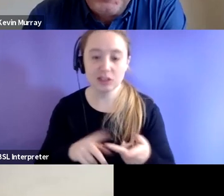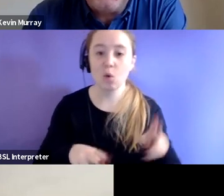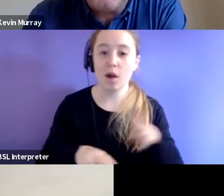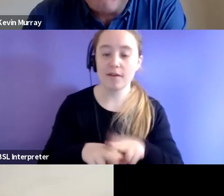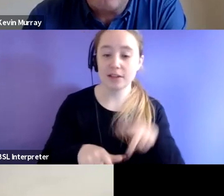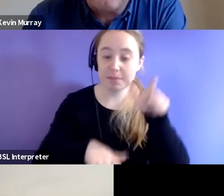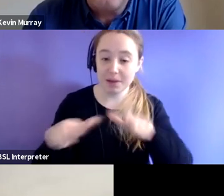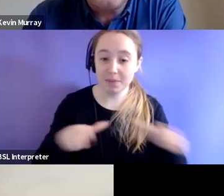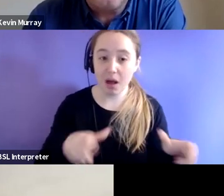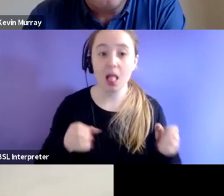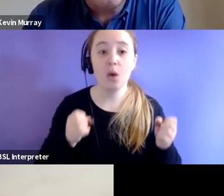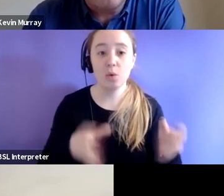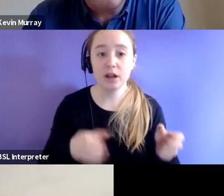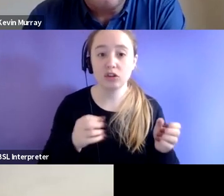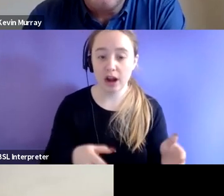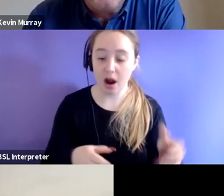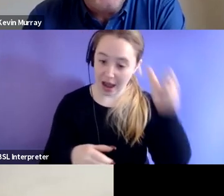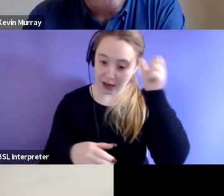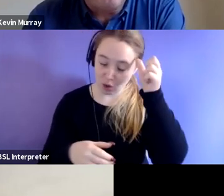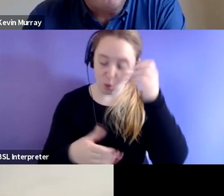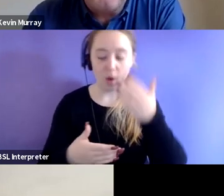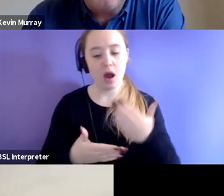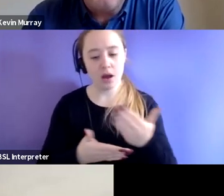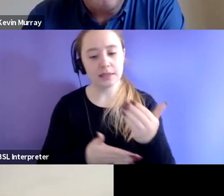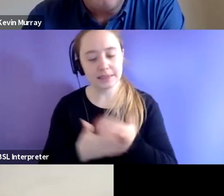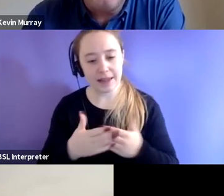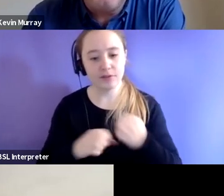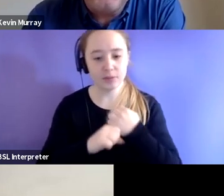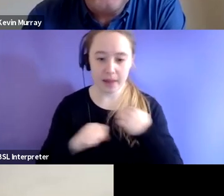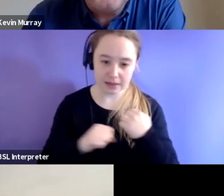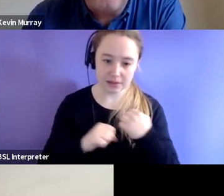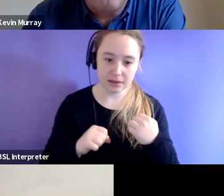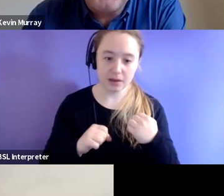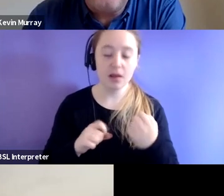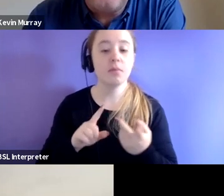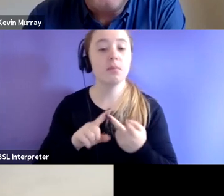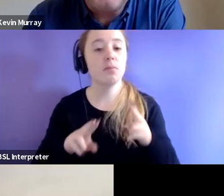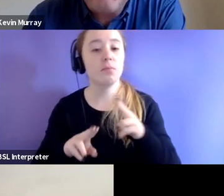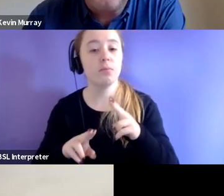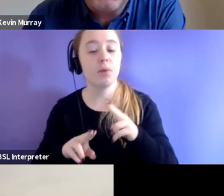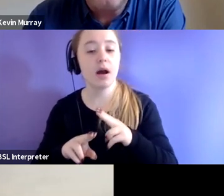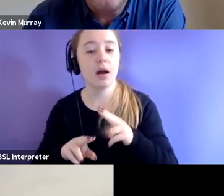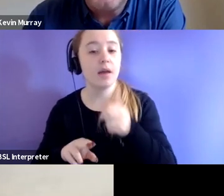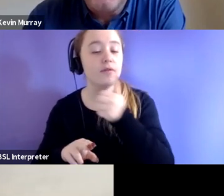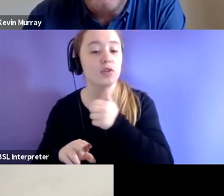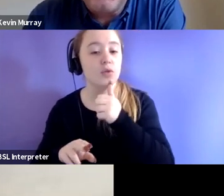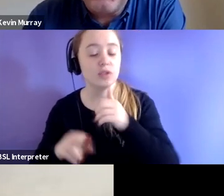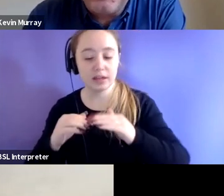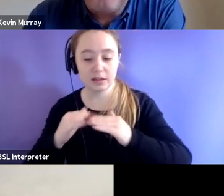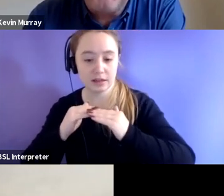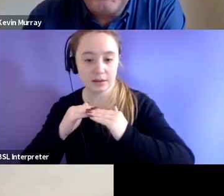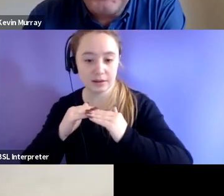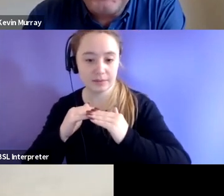and everyone knows that they're in a safe place. But the use of visual and level clues